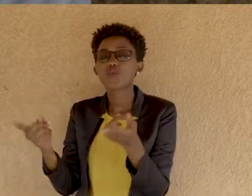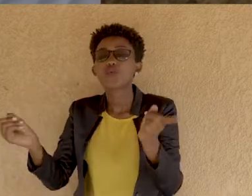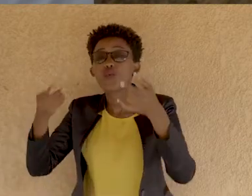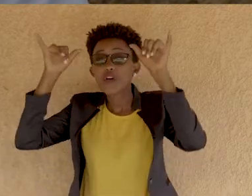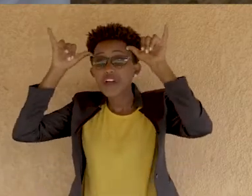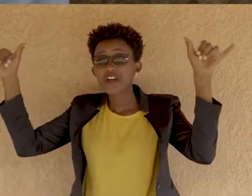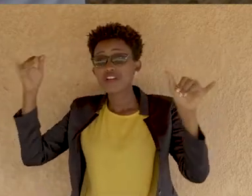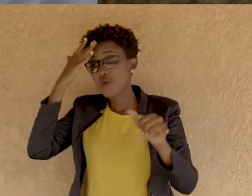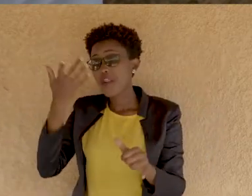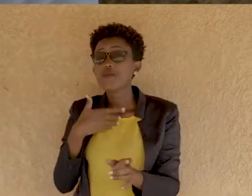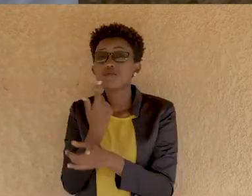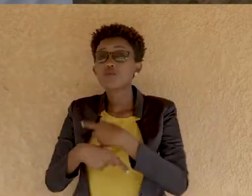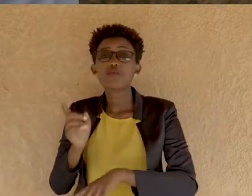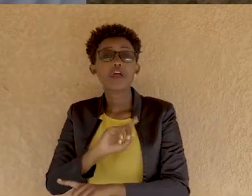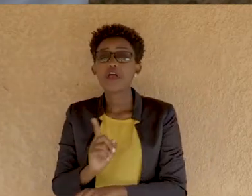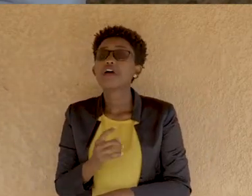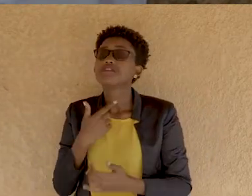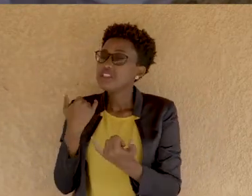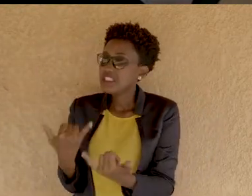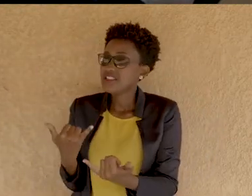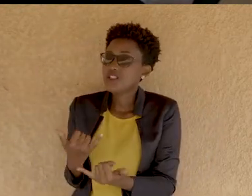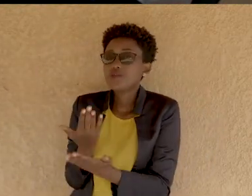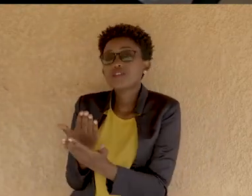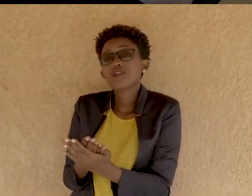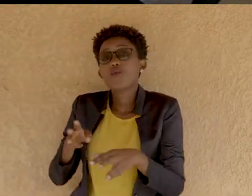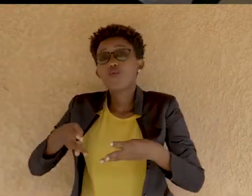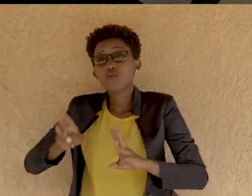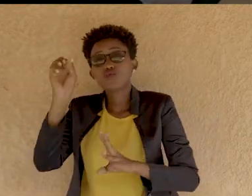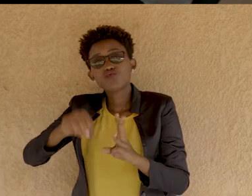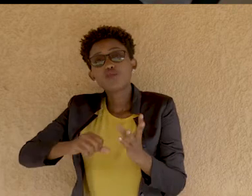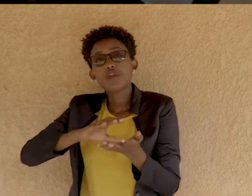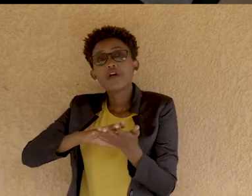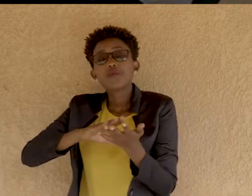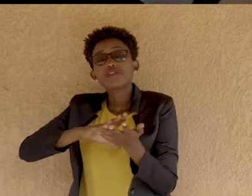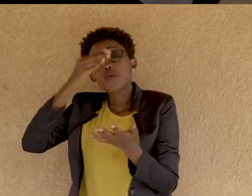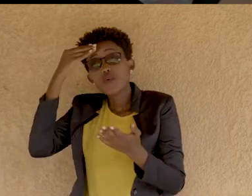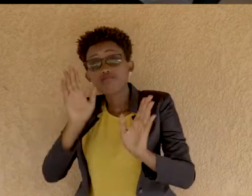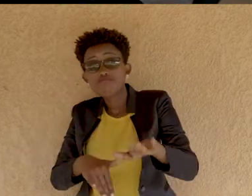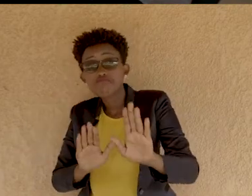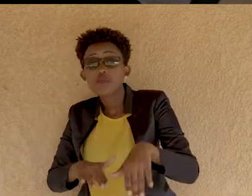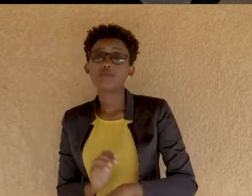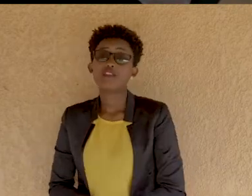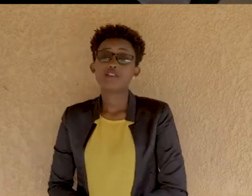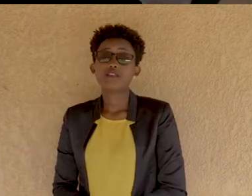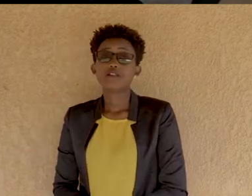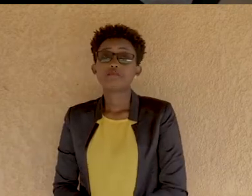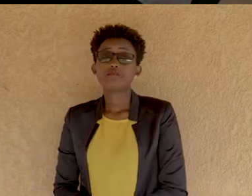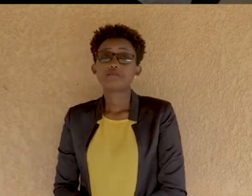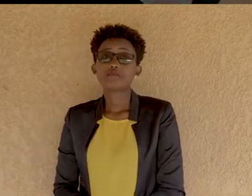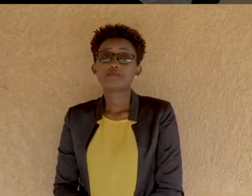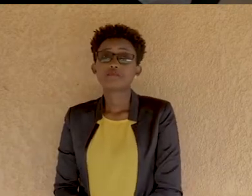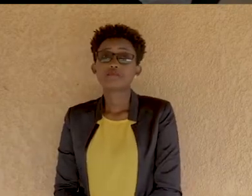to watering, cutting grass, and looking after cows just because I live with a disability. Instead, I want to learn how